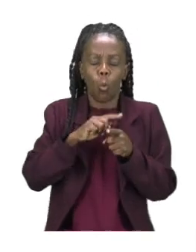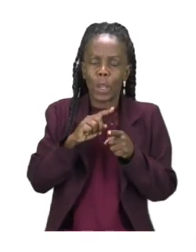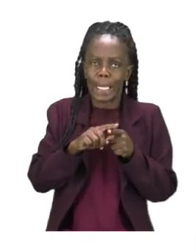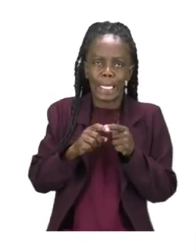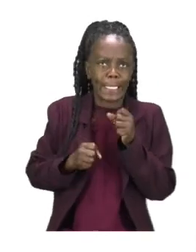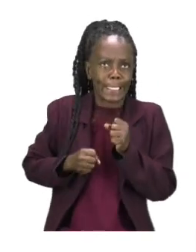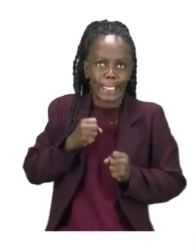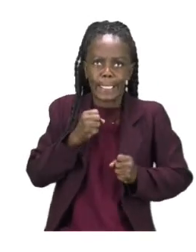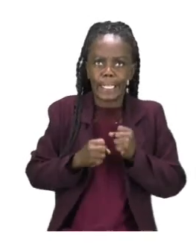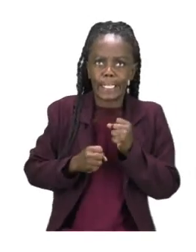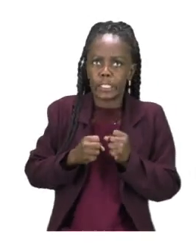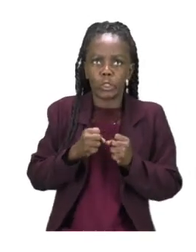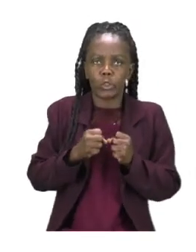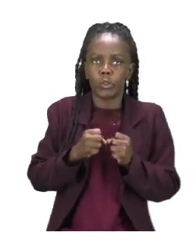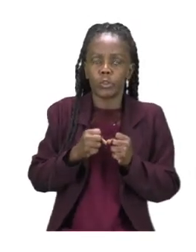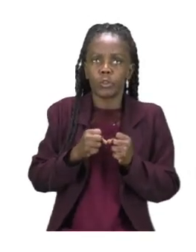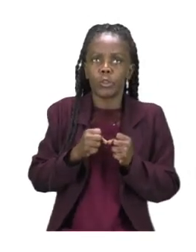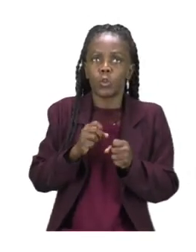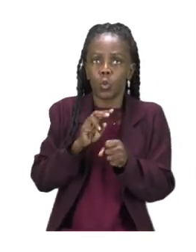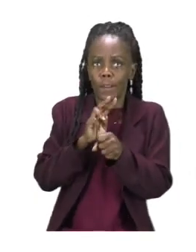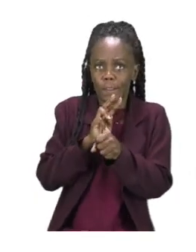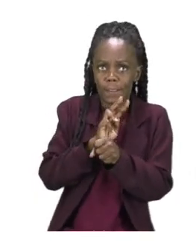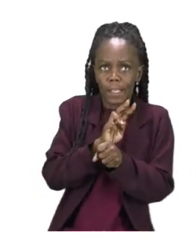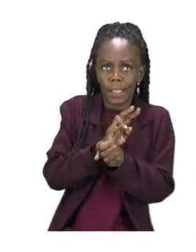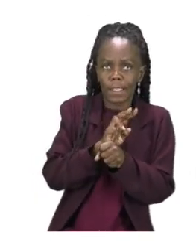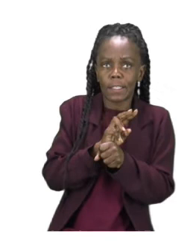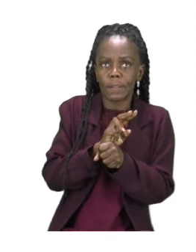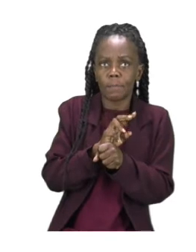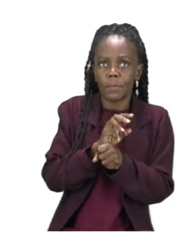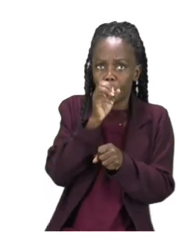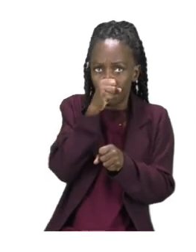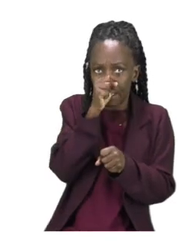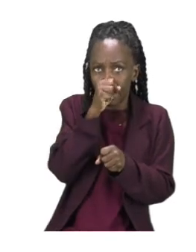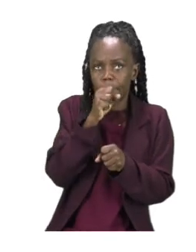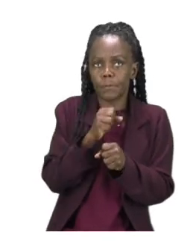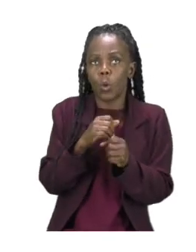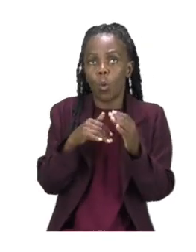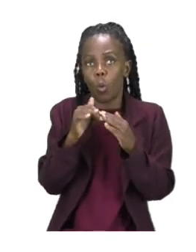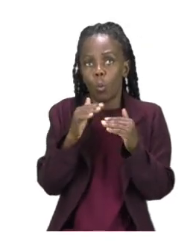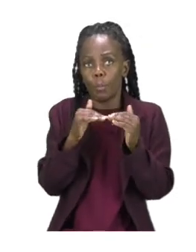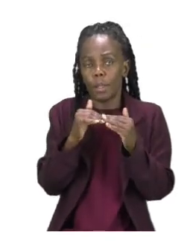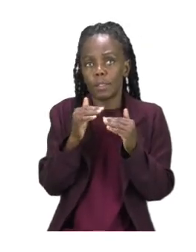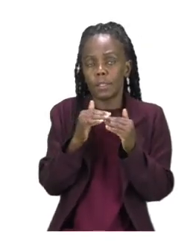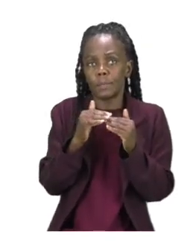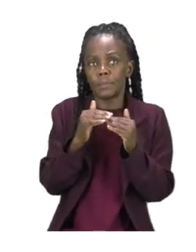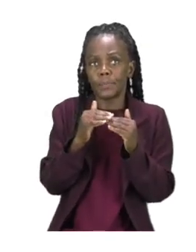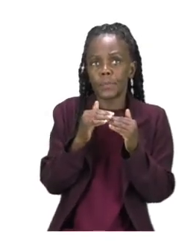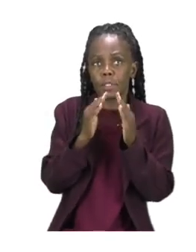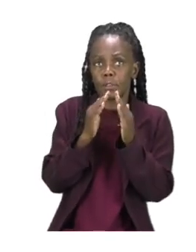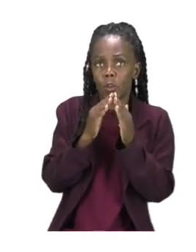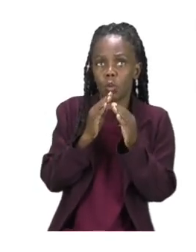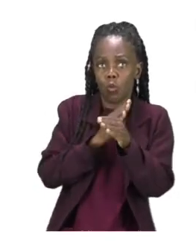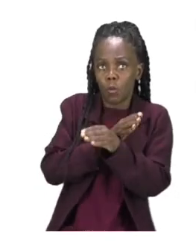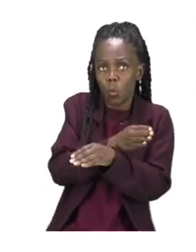the one who was building the house out of wood. His brother saw him, and he also saw the